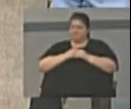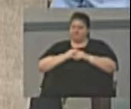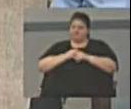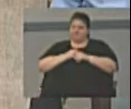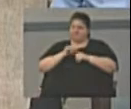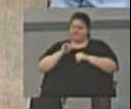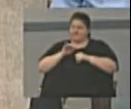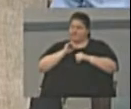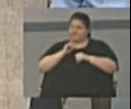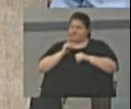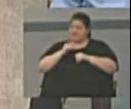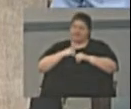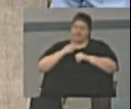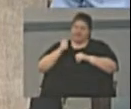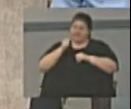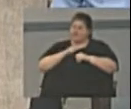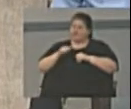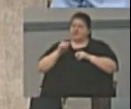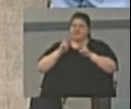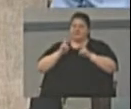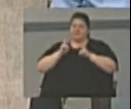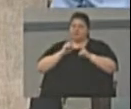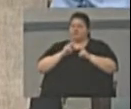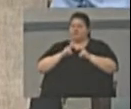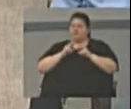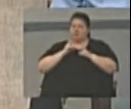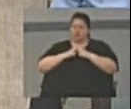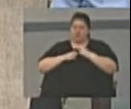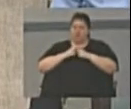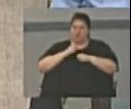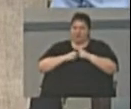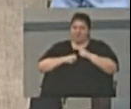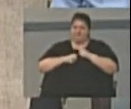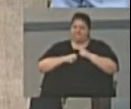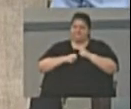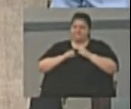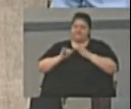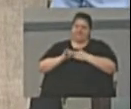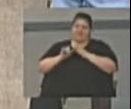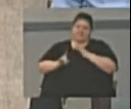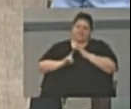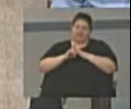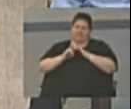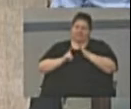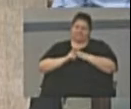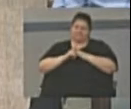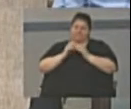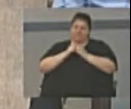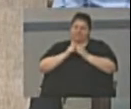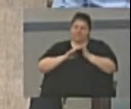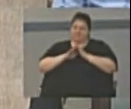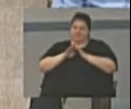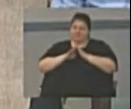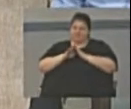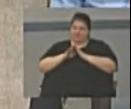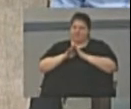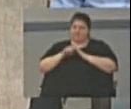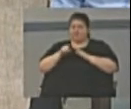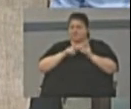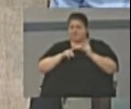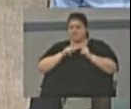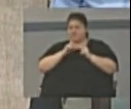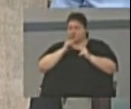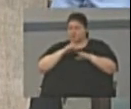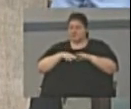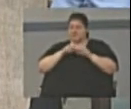any issue or problem that comes up in terms of the development, the people who are taking